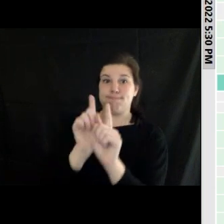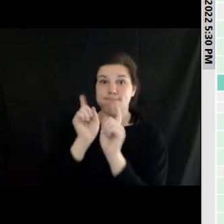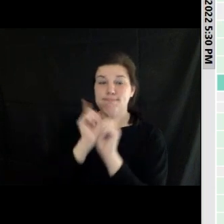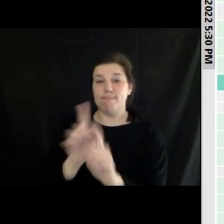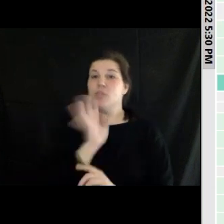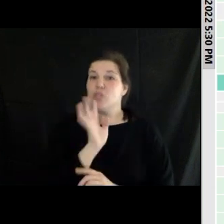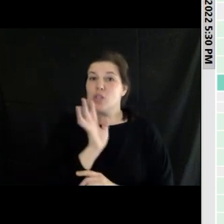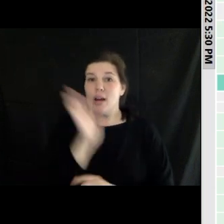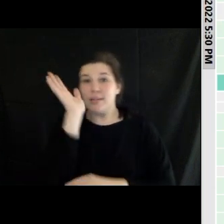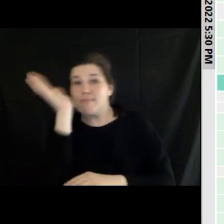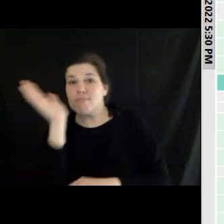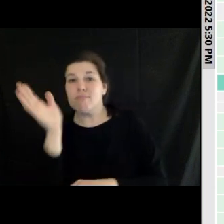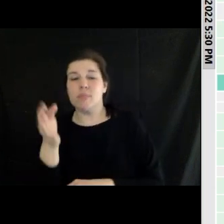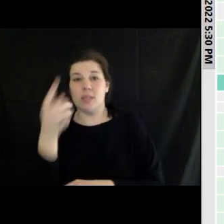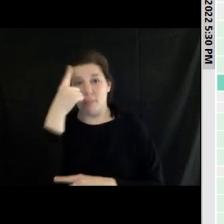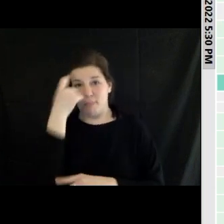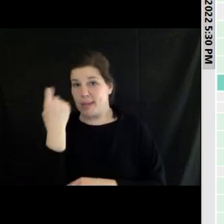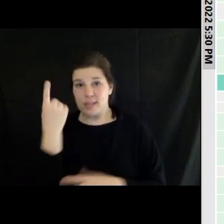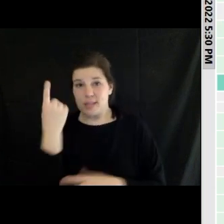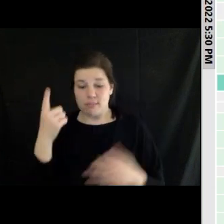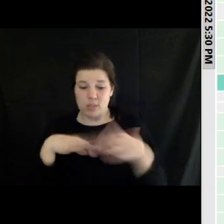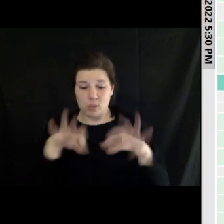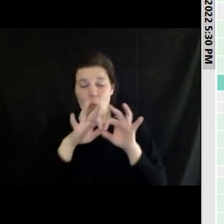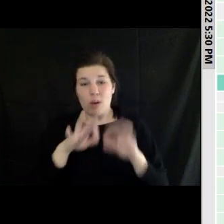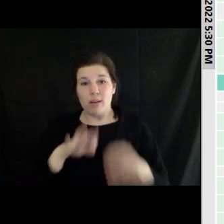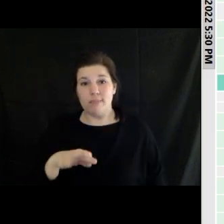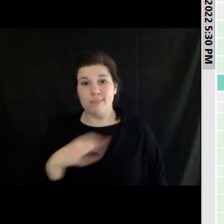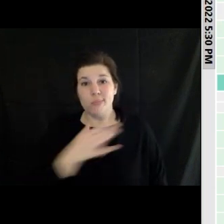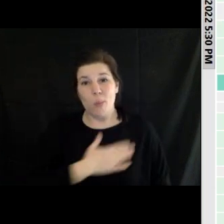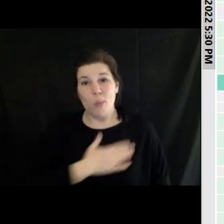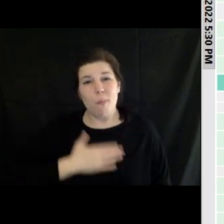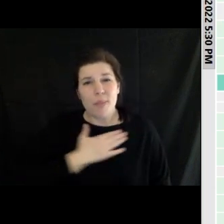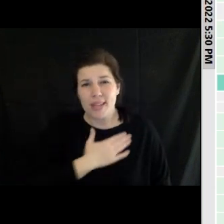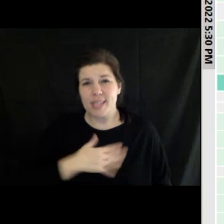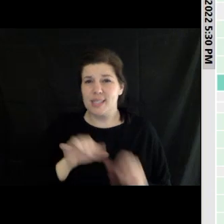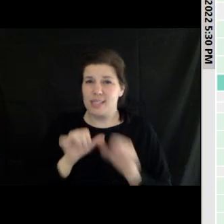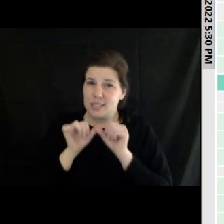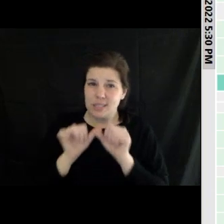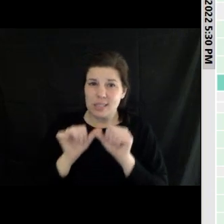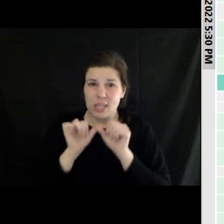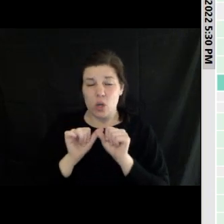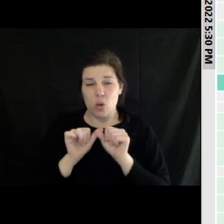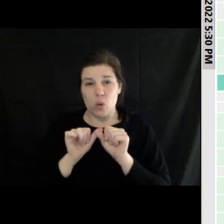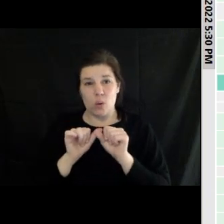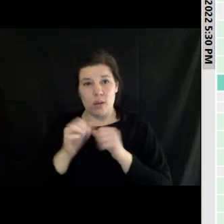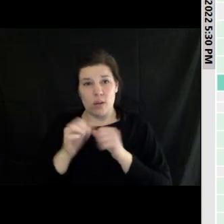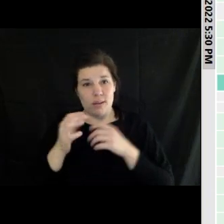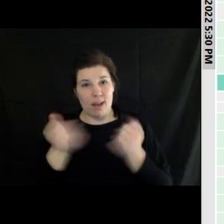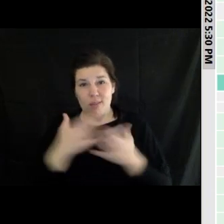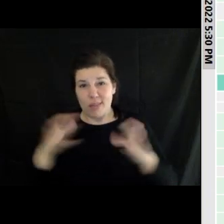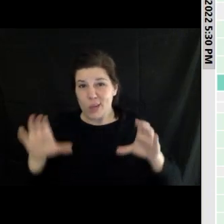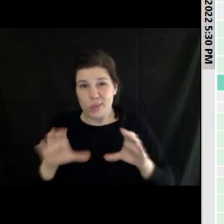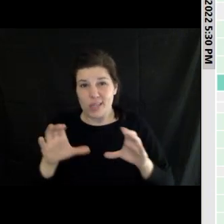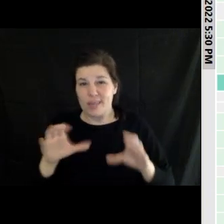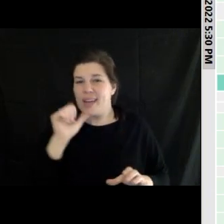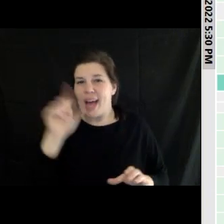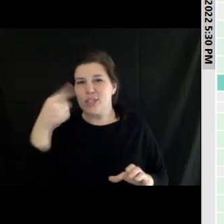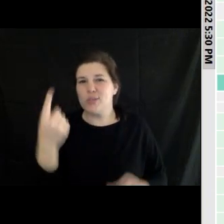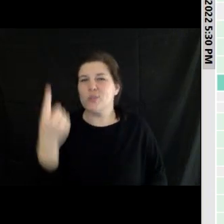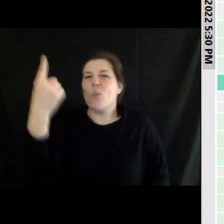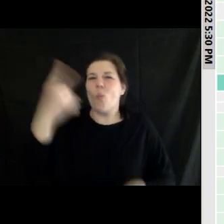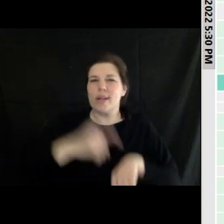through. So please continue what you did. Don't just throw us a bone and that's it. Because if you do that,